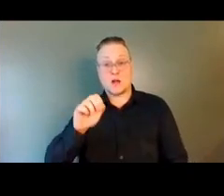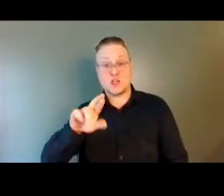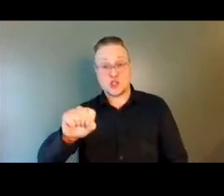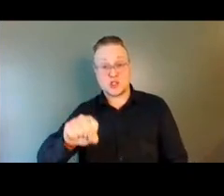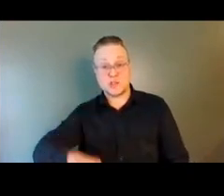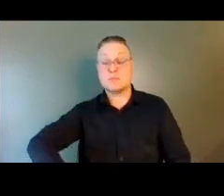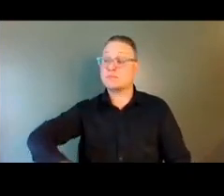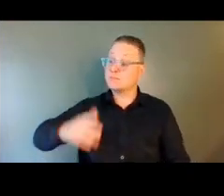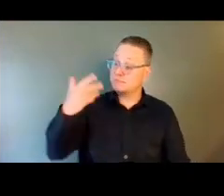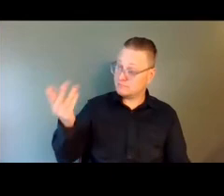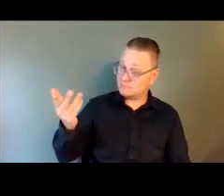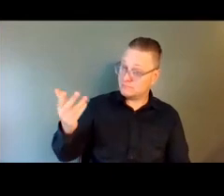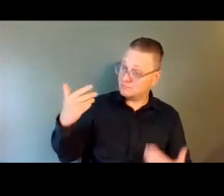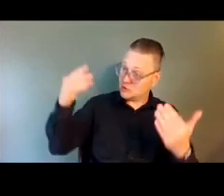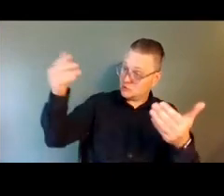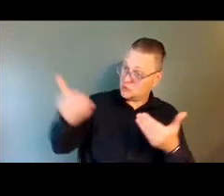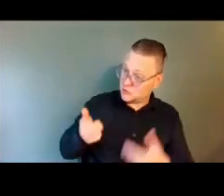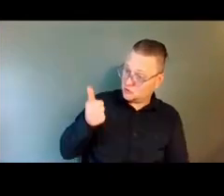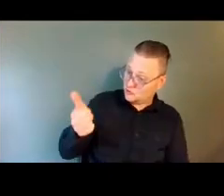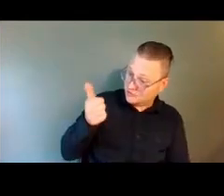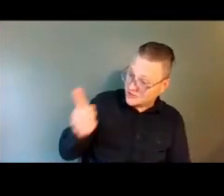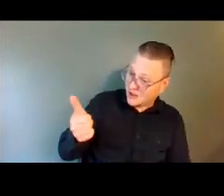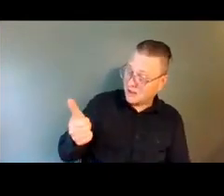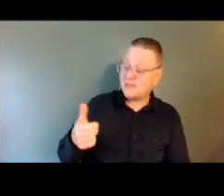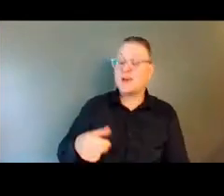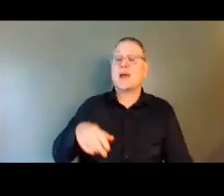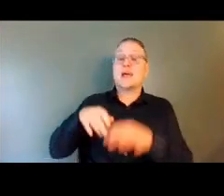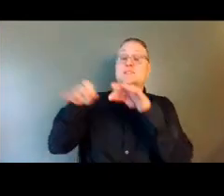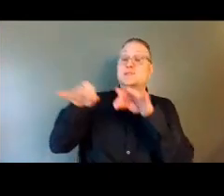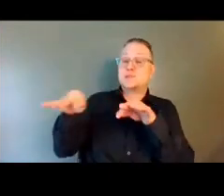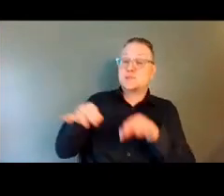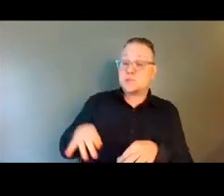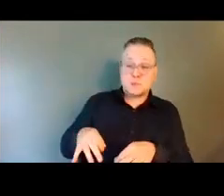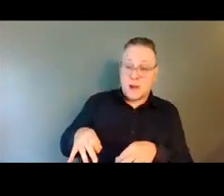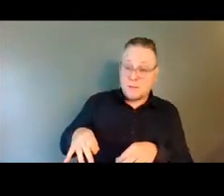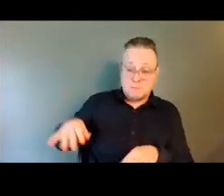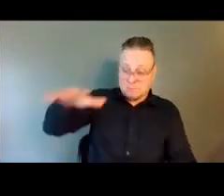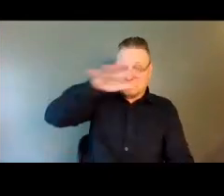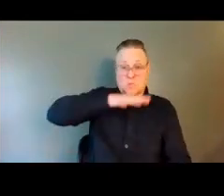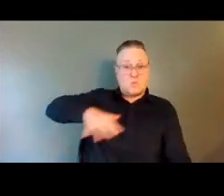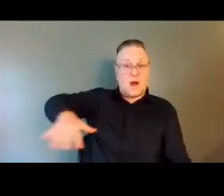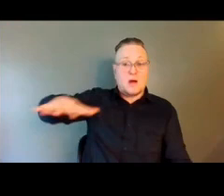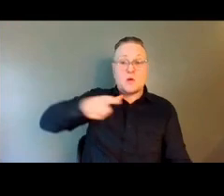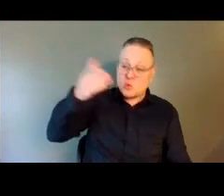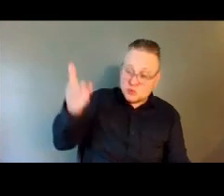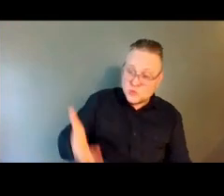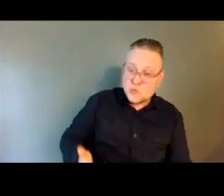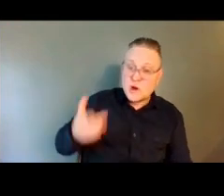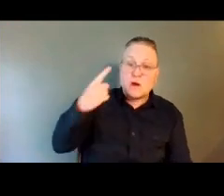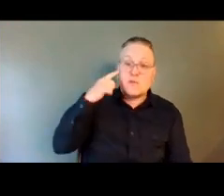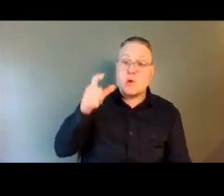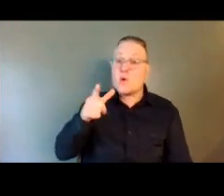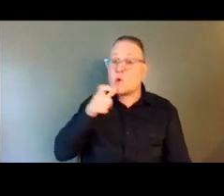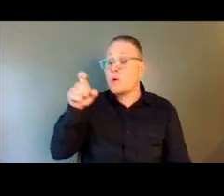Ken, if you would introduce yourself and give us a brief description for those that aren't